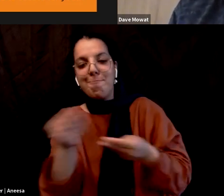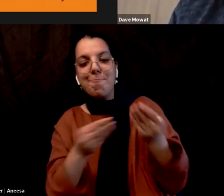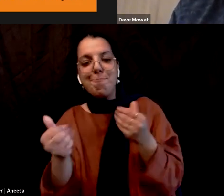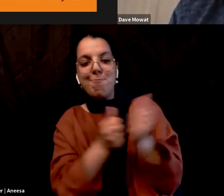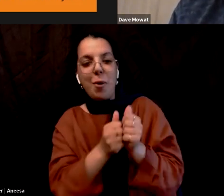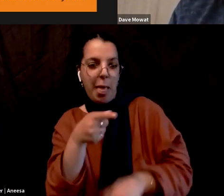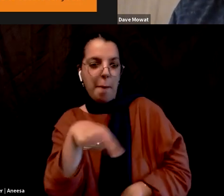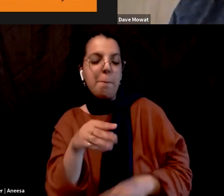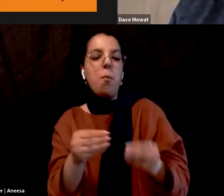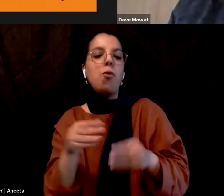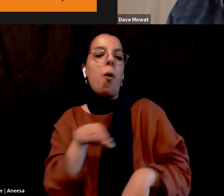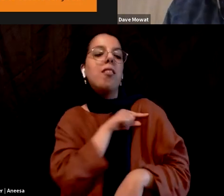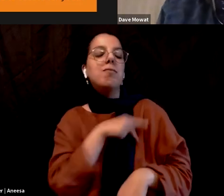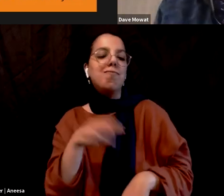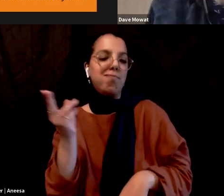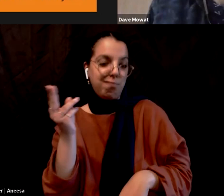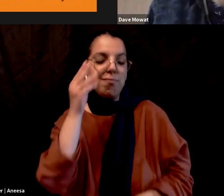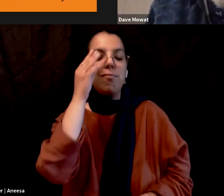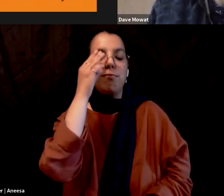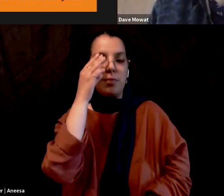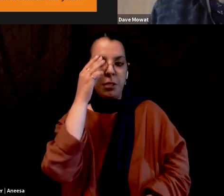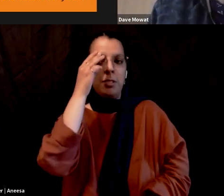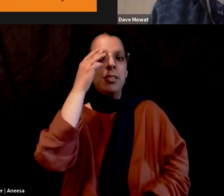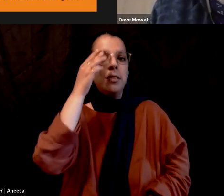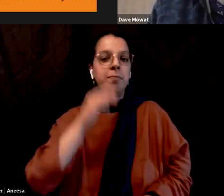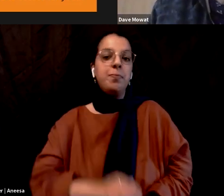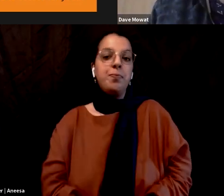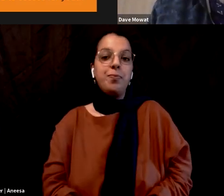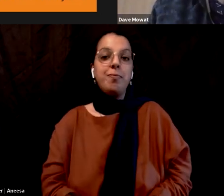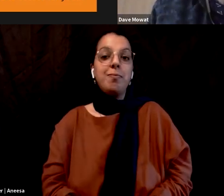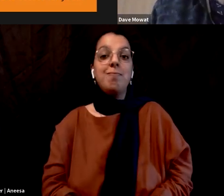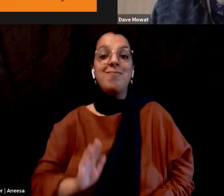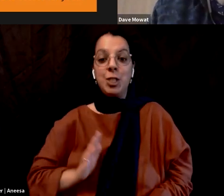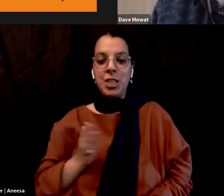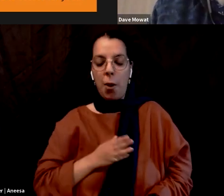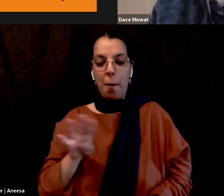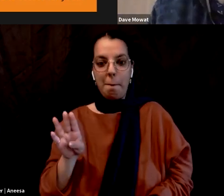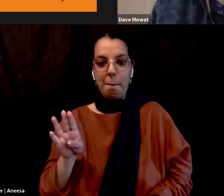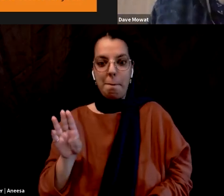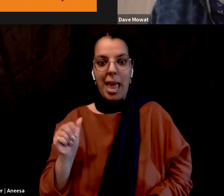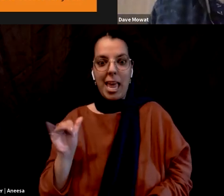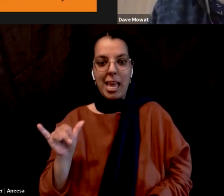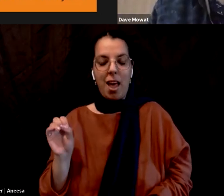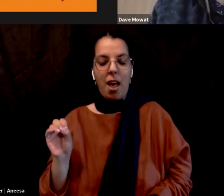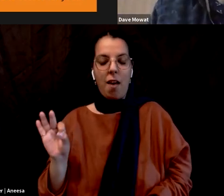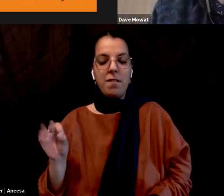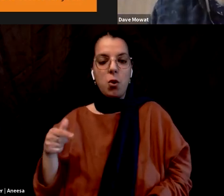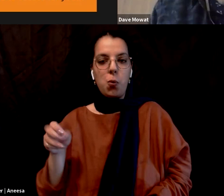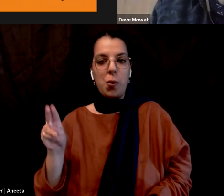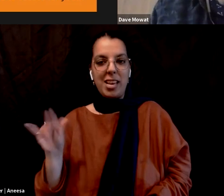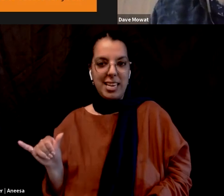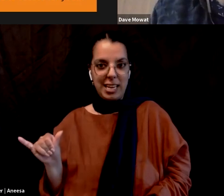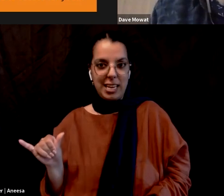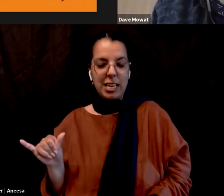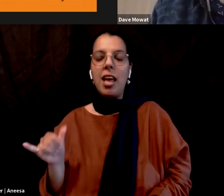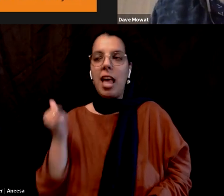you know, one can, if one starts to peel back the historical record, you'll see that the racism becomes